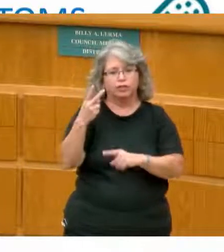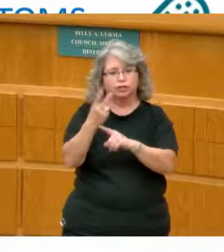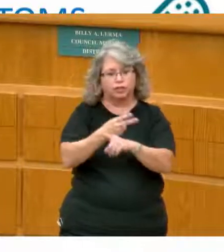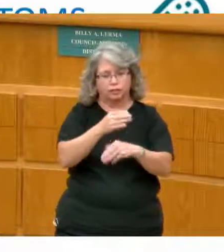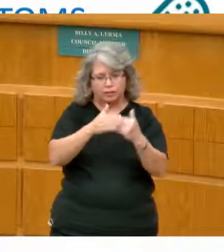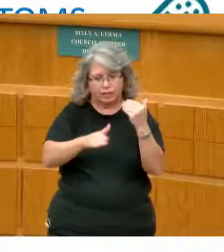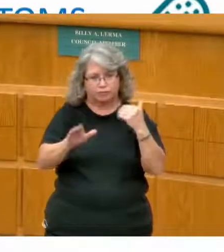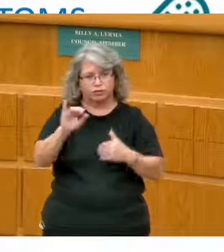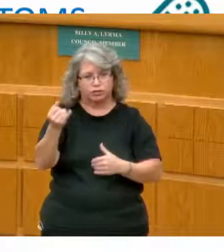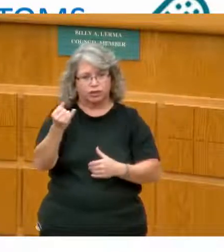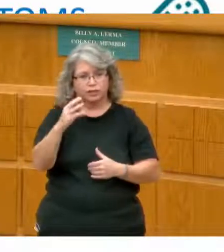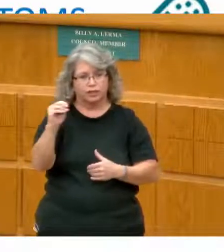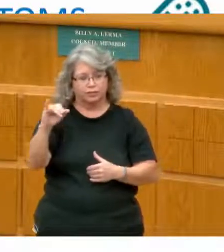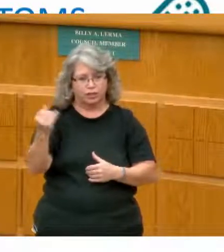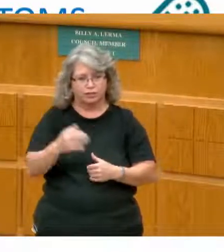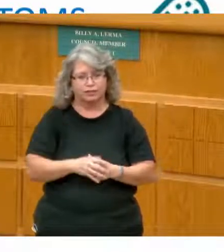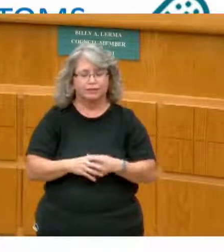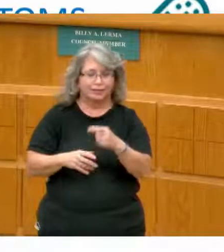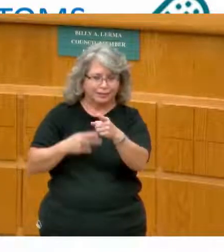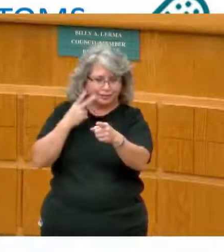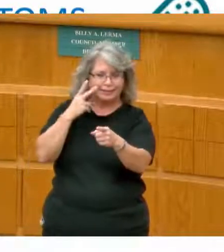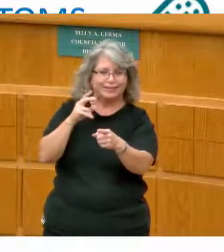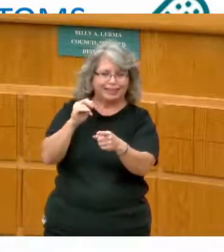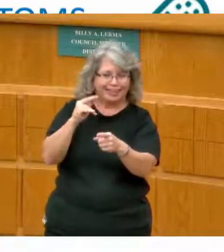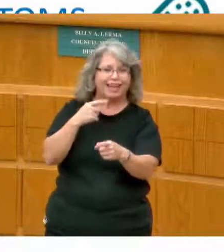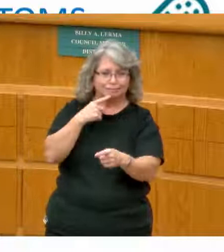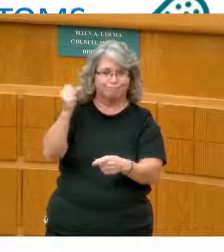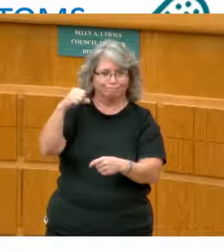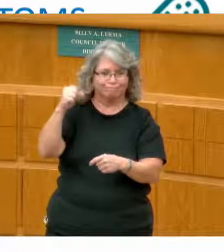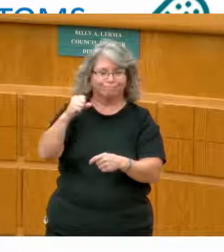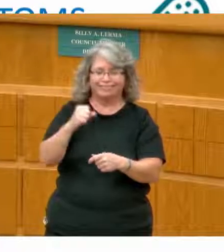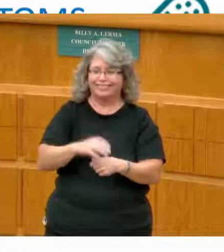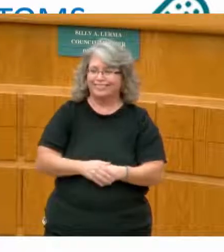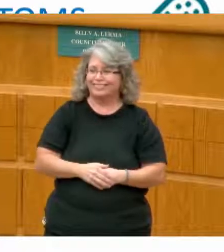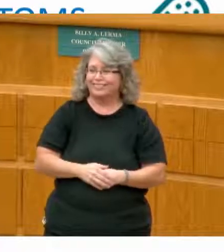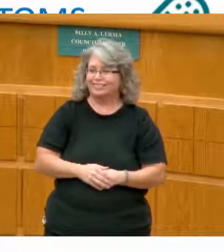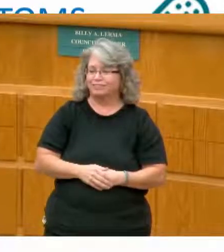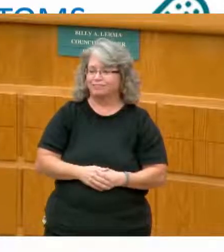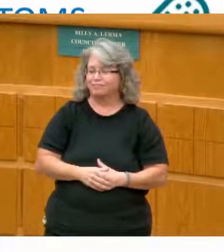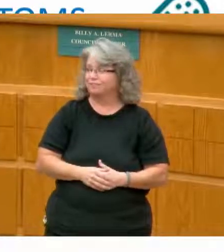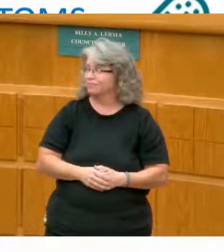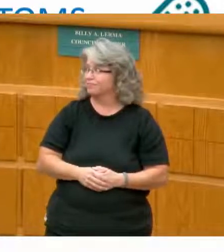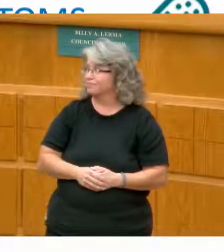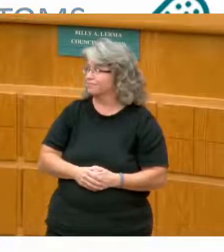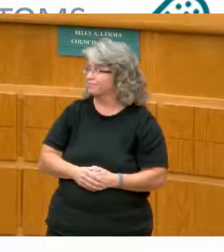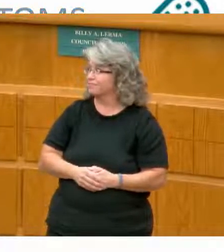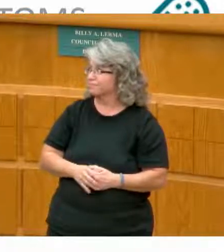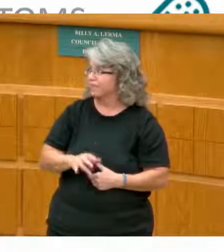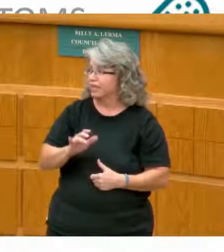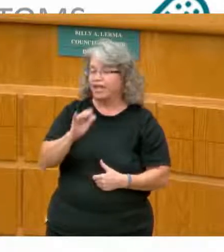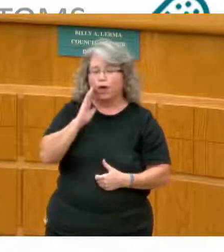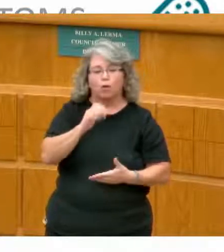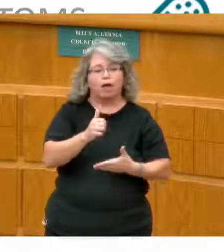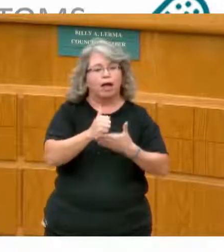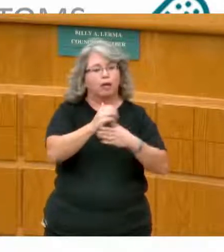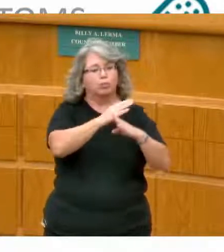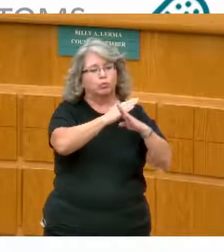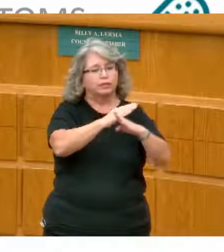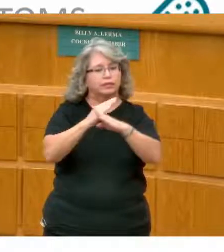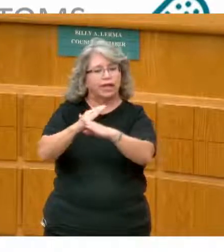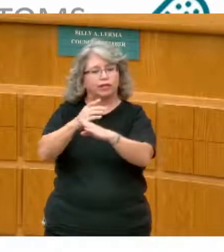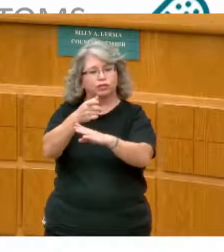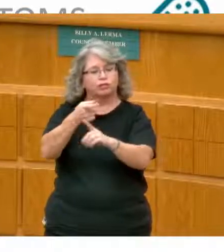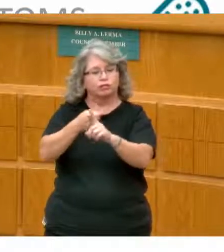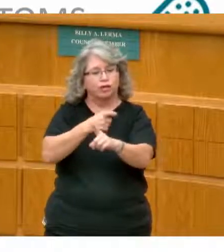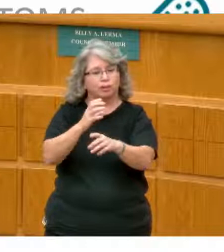Johnson. I can see the public health director nodding her head. And that helps protect you from getting COVID